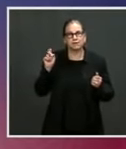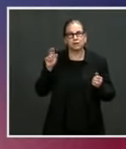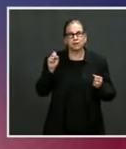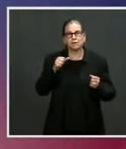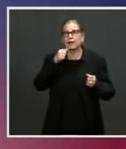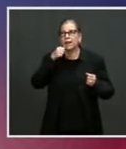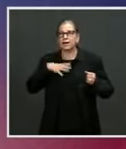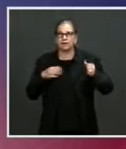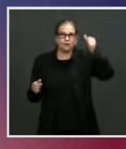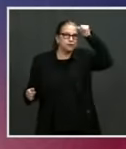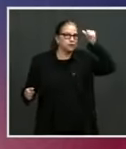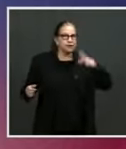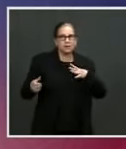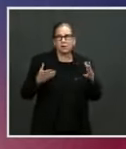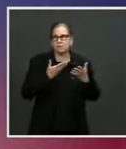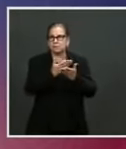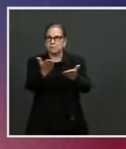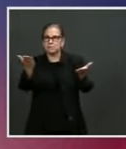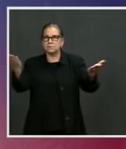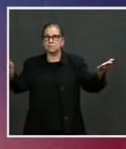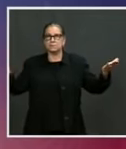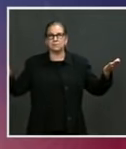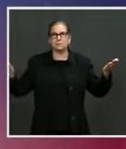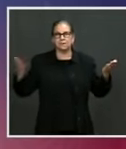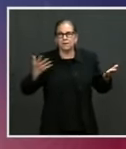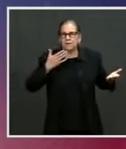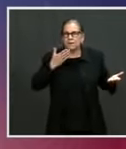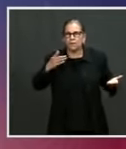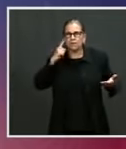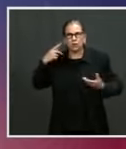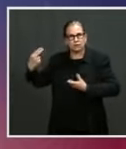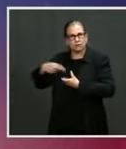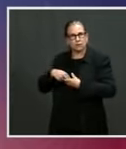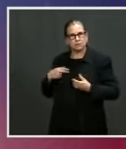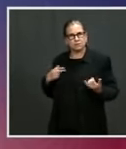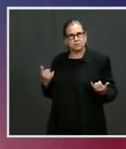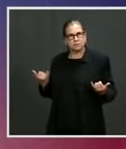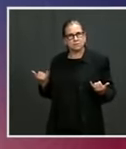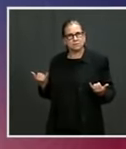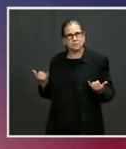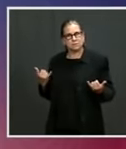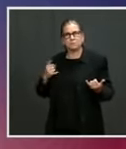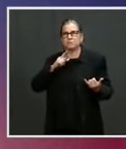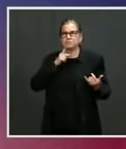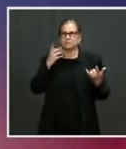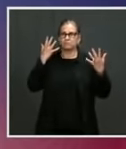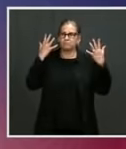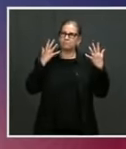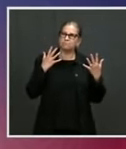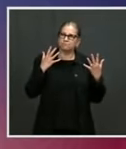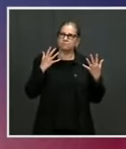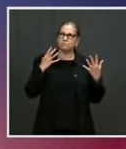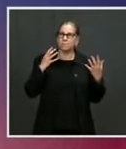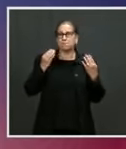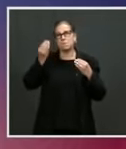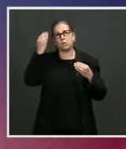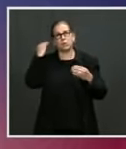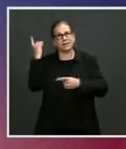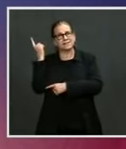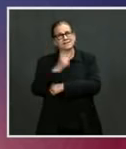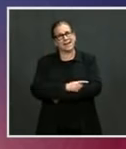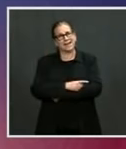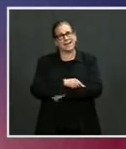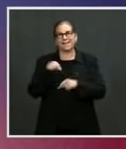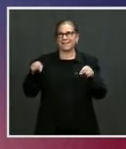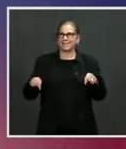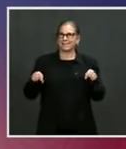Thank you for joining us on this solemn day in this solemn place. We come